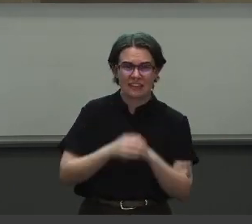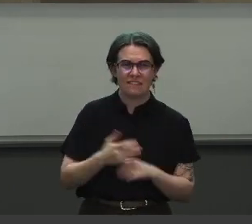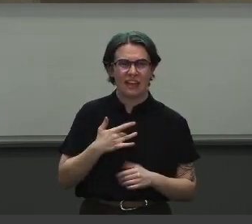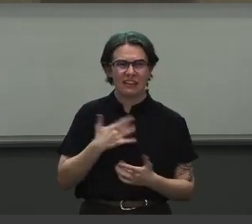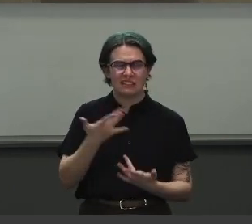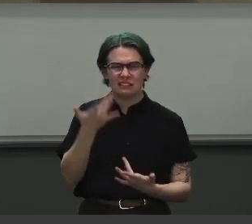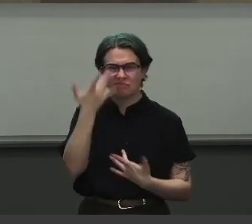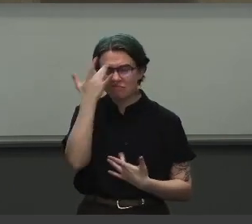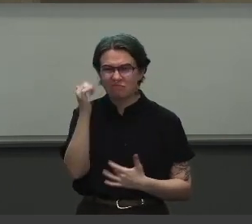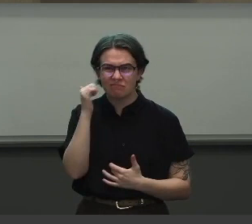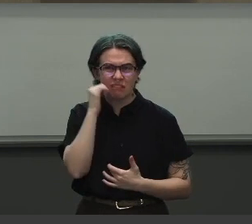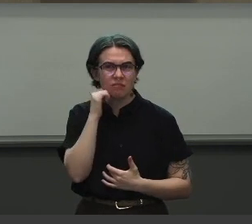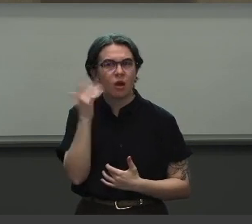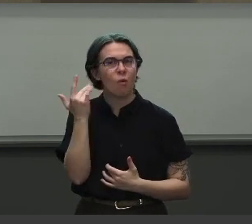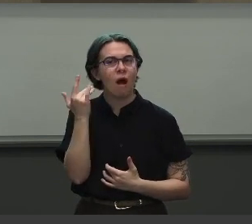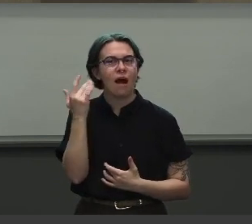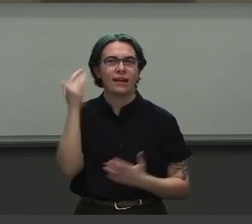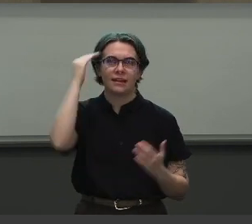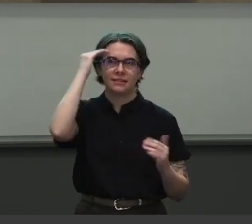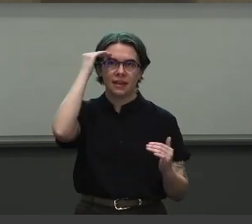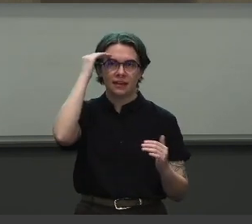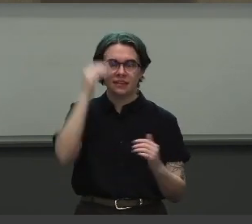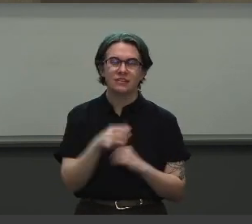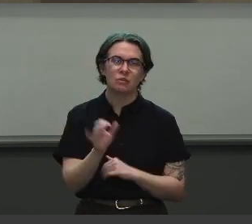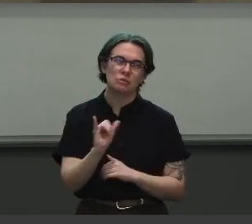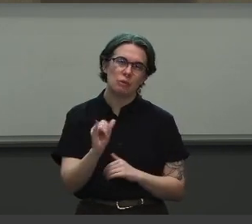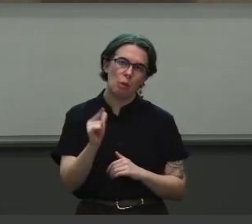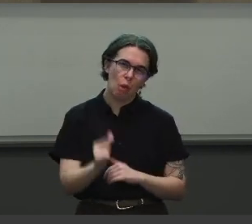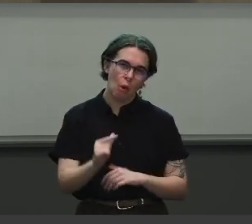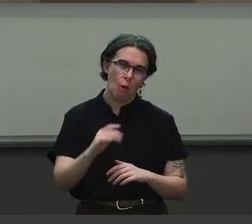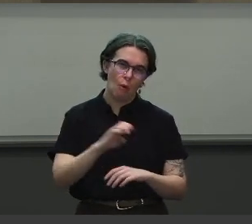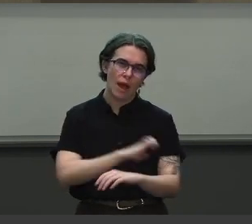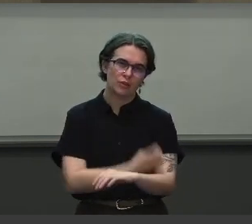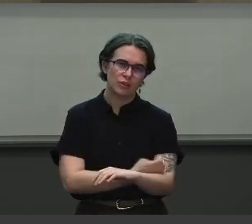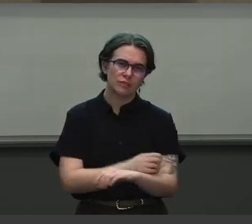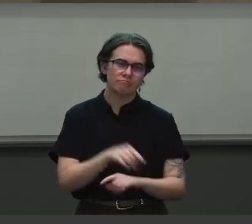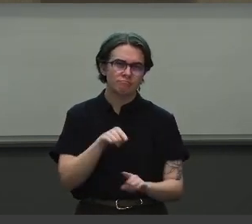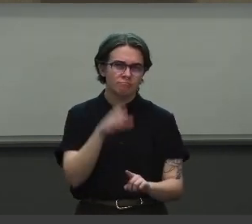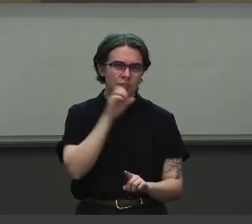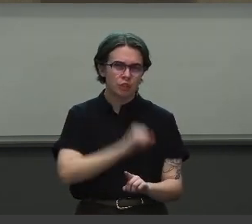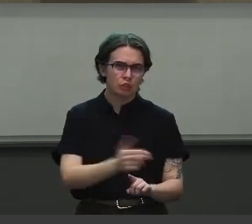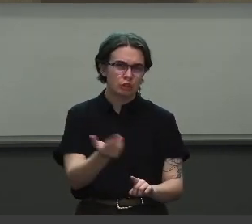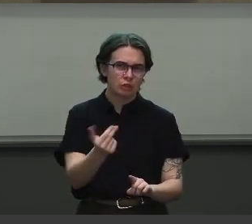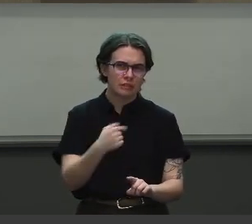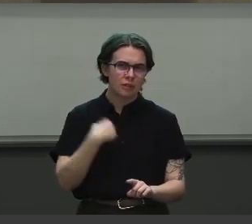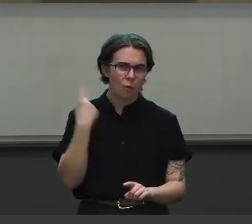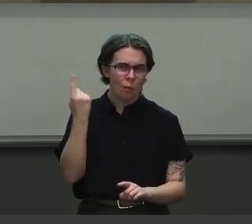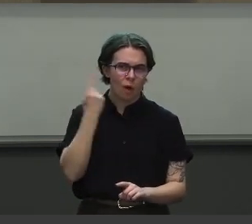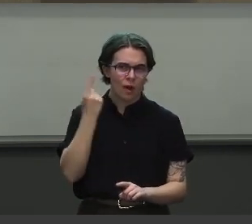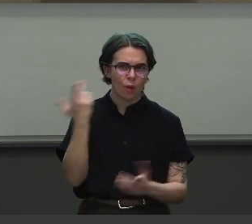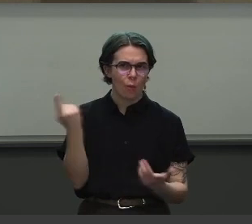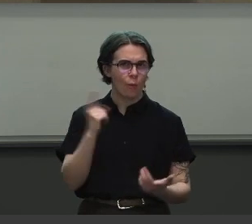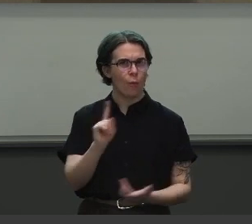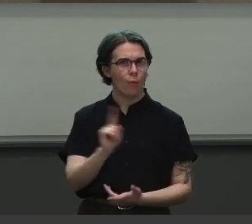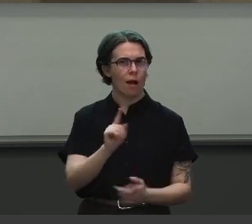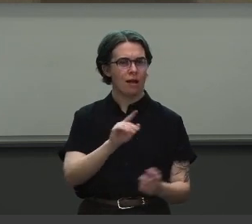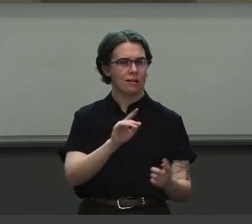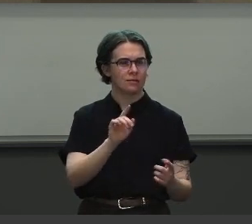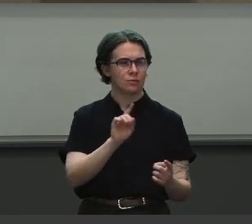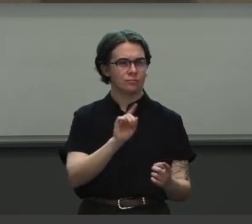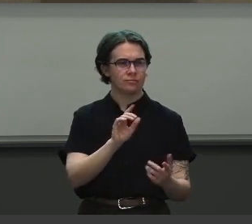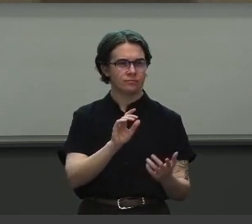due to anxiety, and has low energy. She is 13. Where does she fit in this research? She is